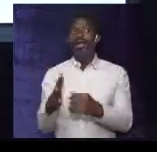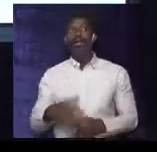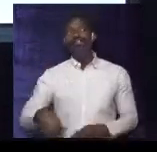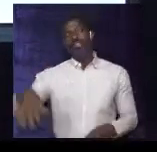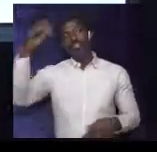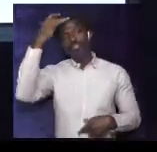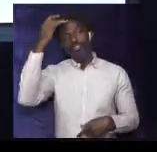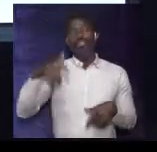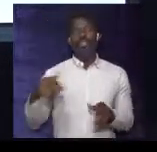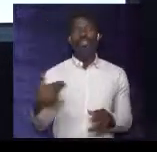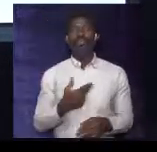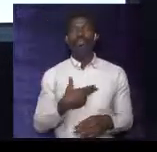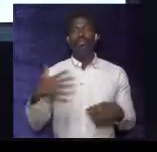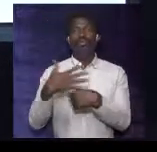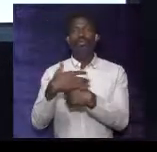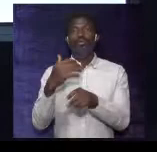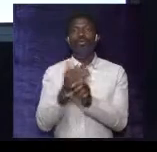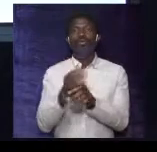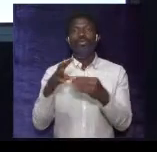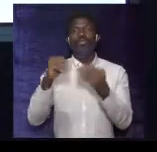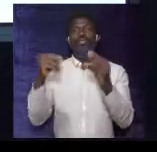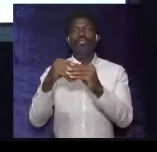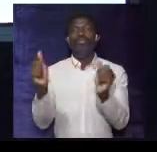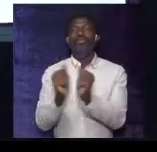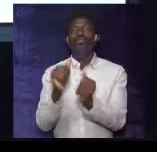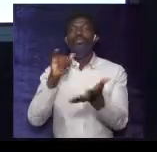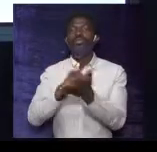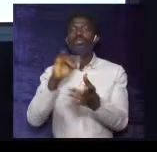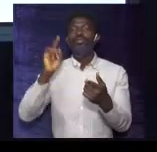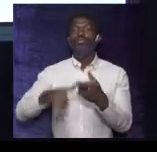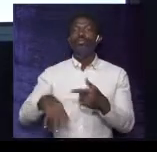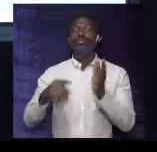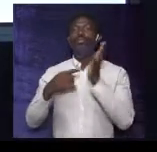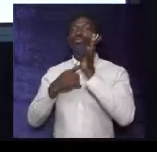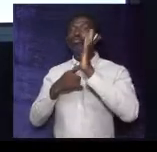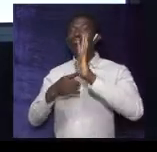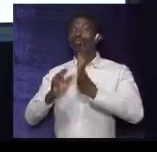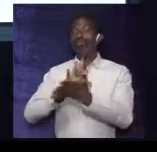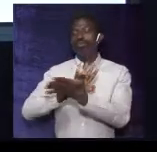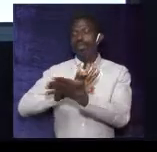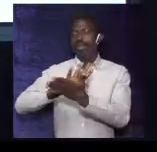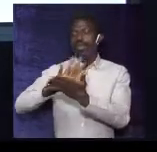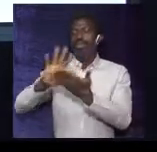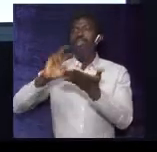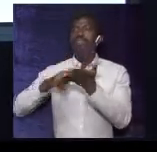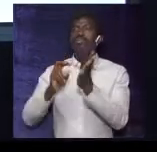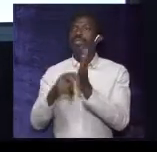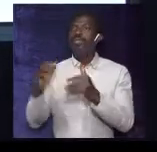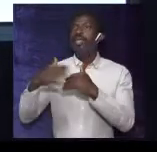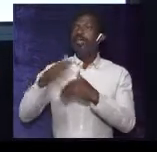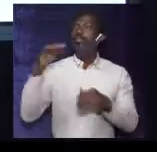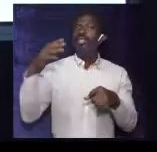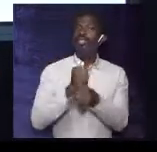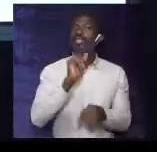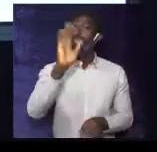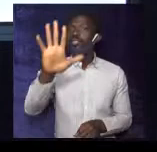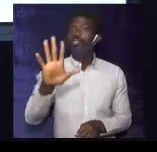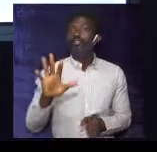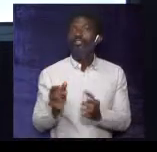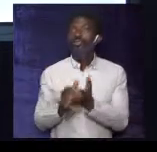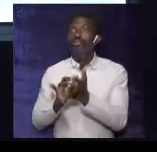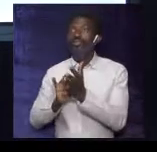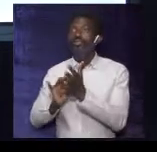get well again after an illness. Let's make a sentence with that to show the